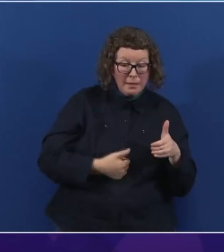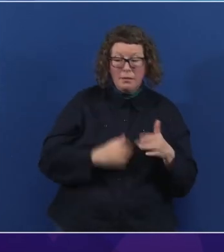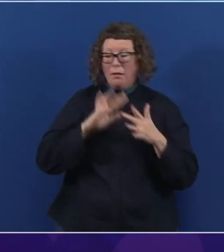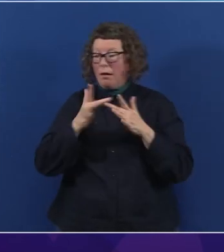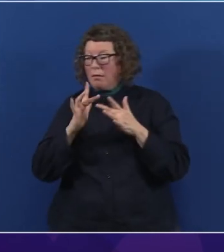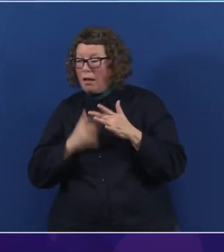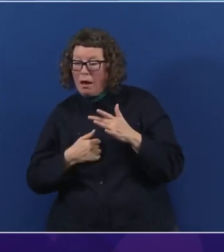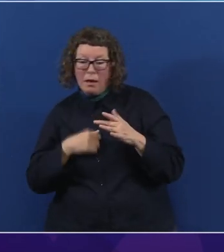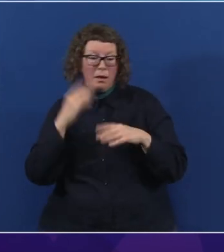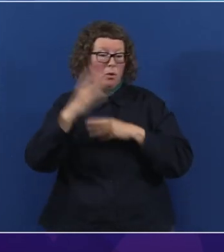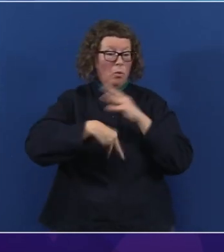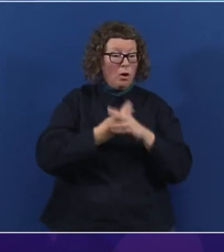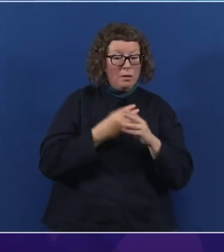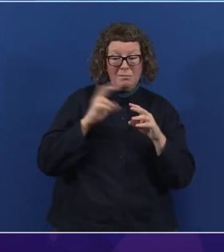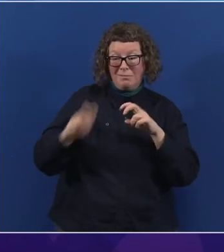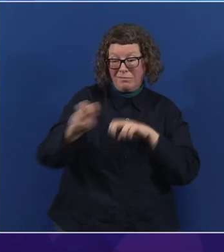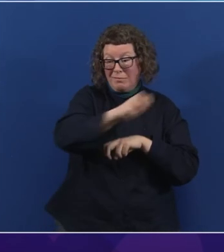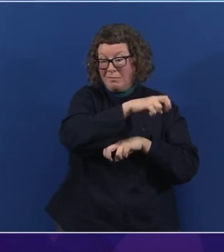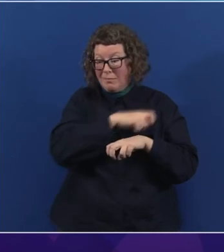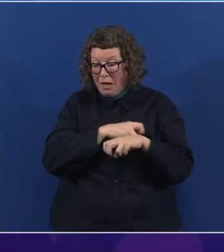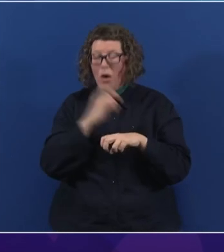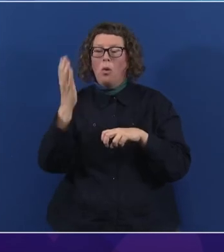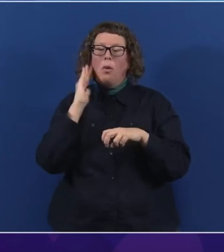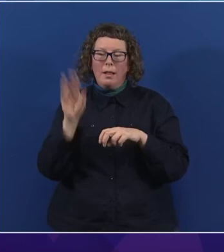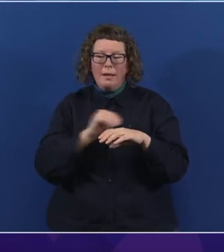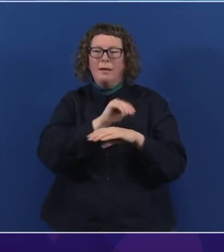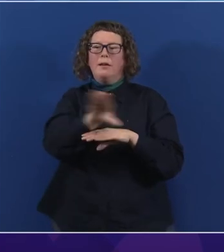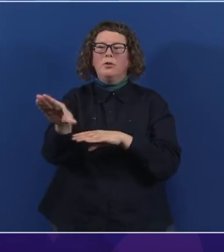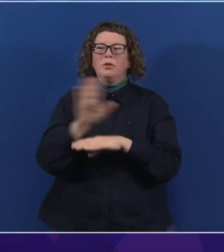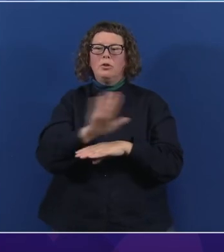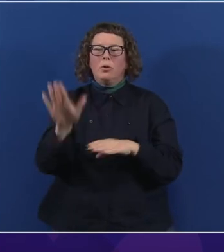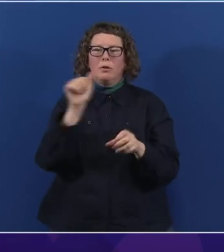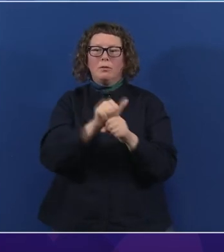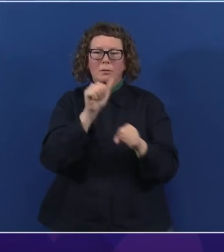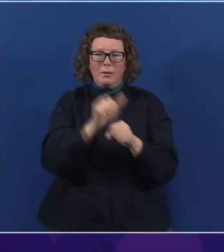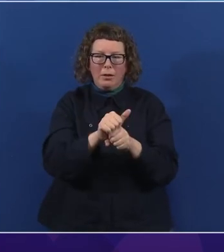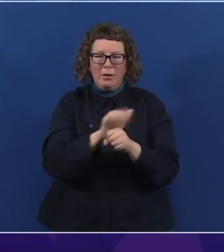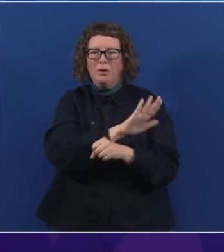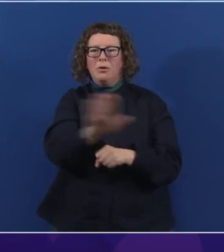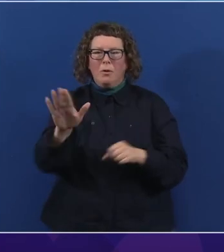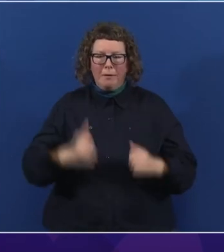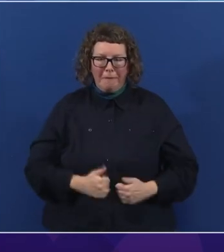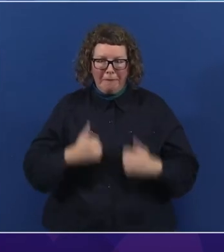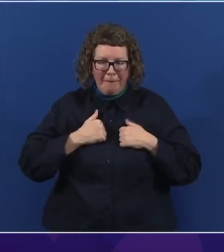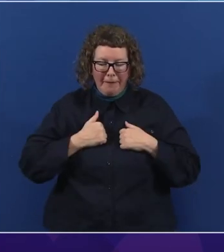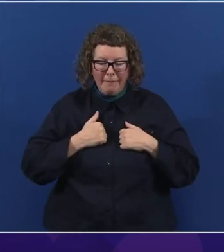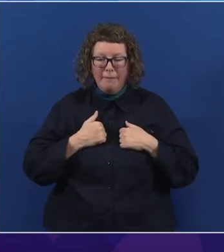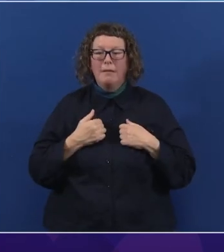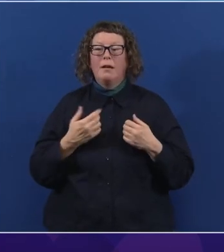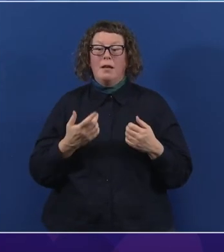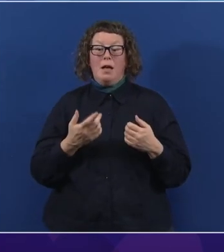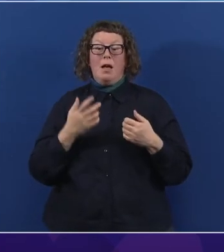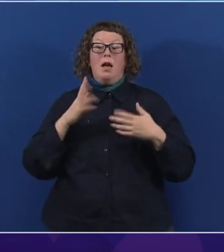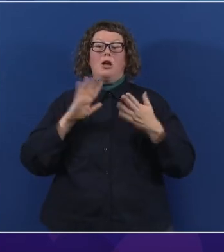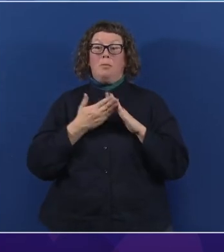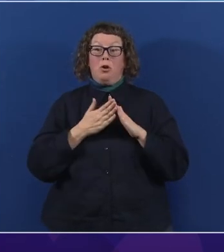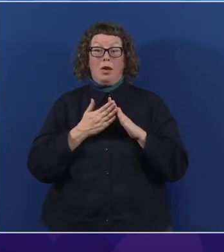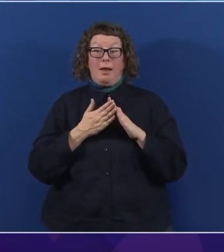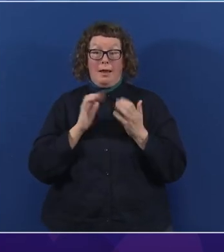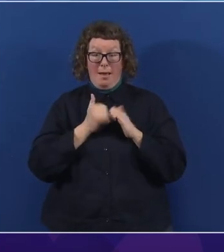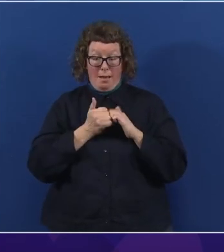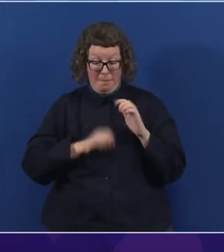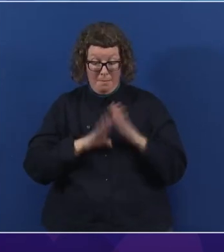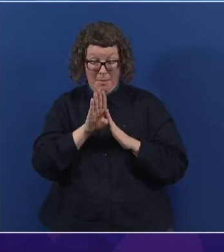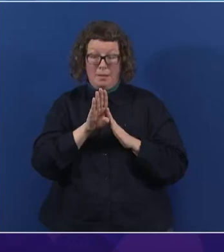or across the world, will continue to shape your career and your life. It takes diversity, connection,